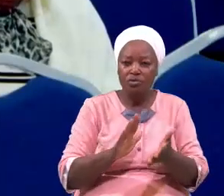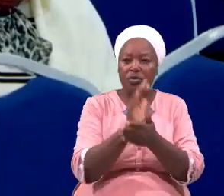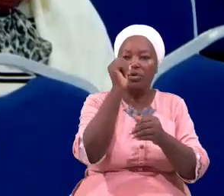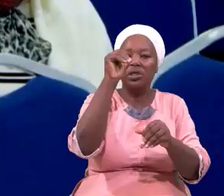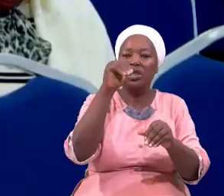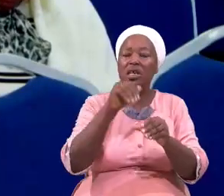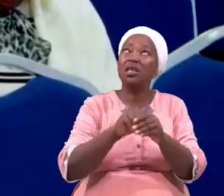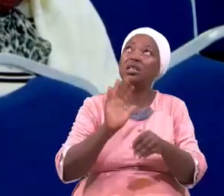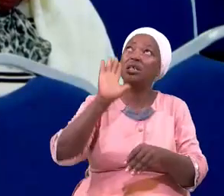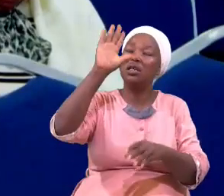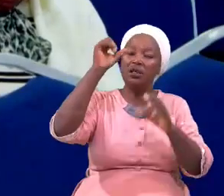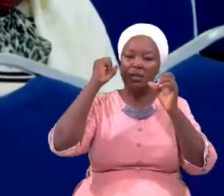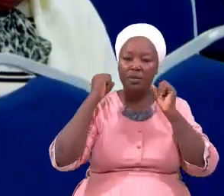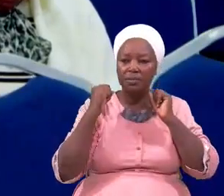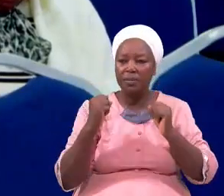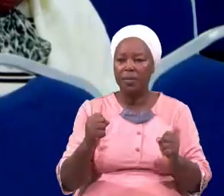his power.